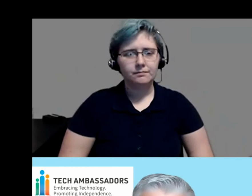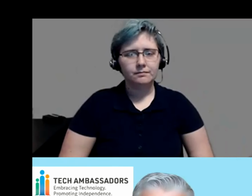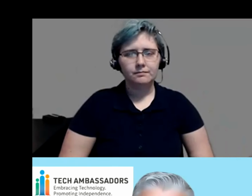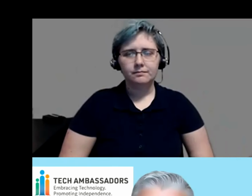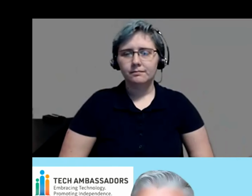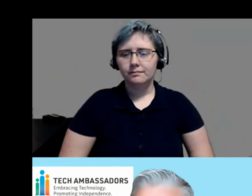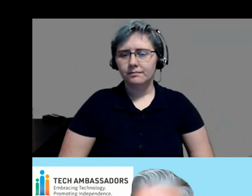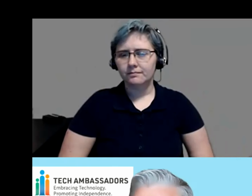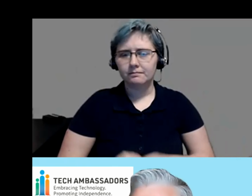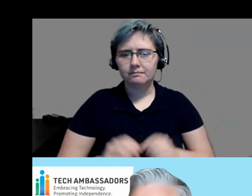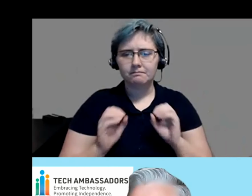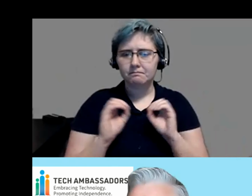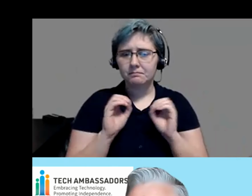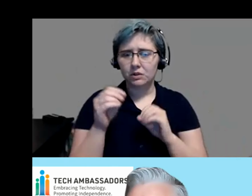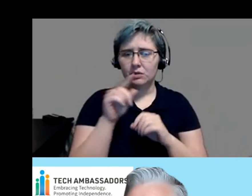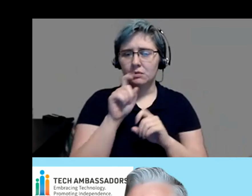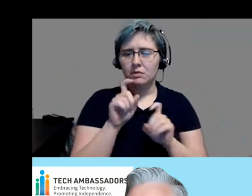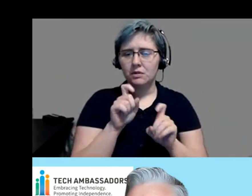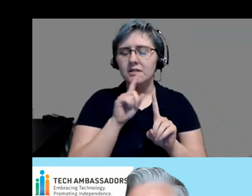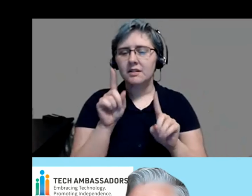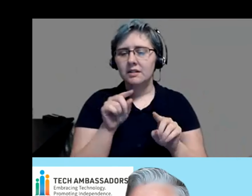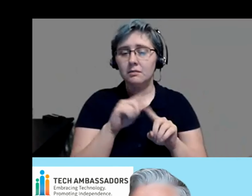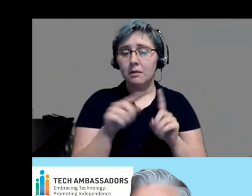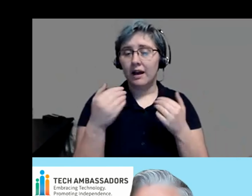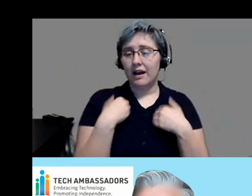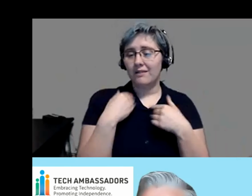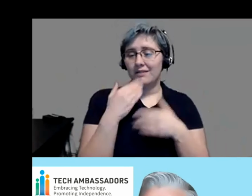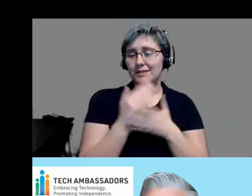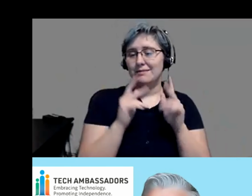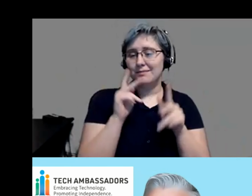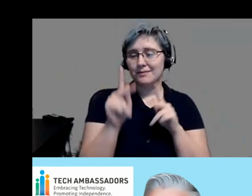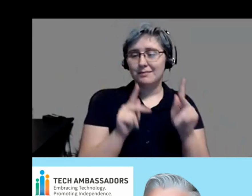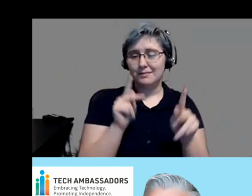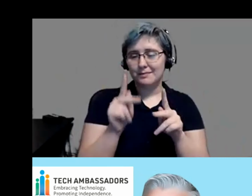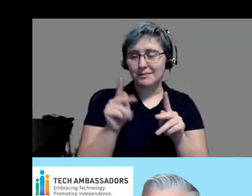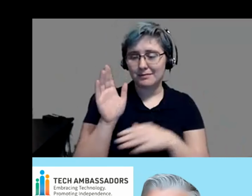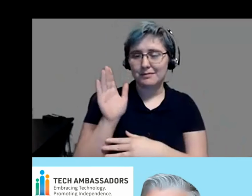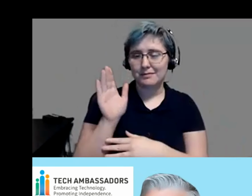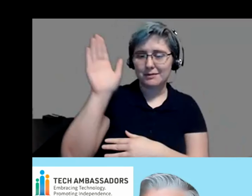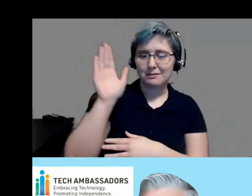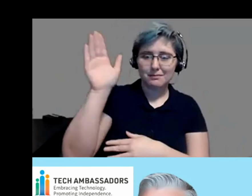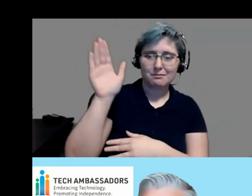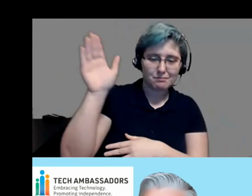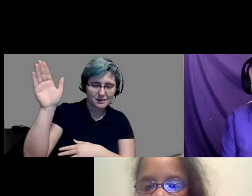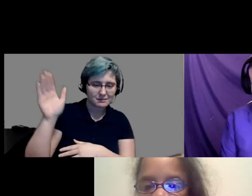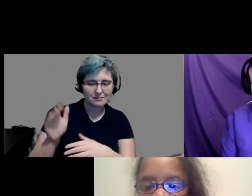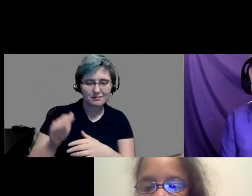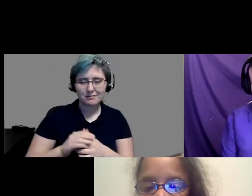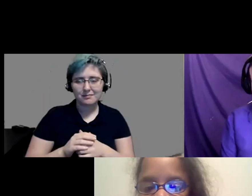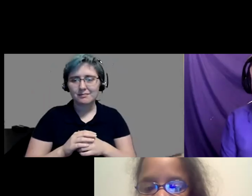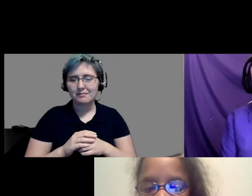We don't have anything in Q&A right this moment. We do have some folks raising their hand.